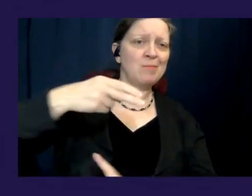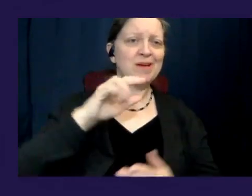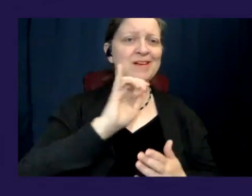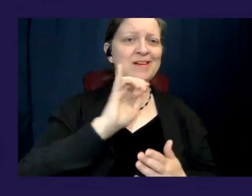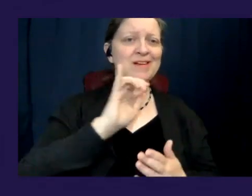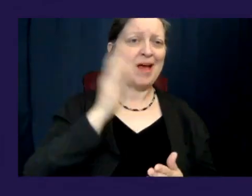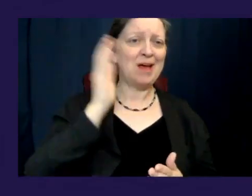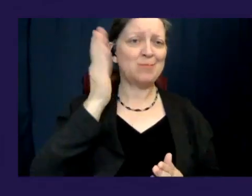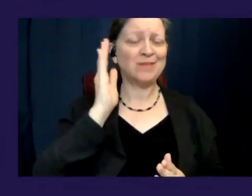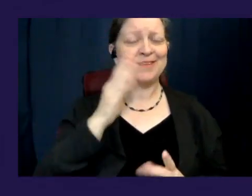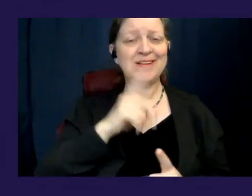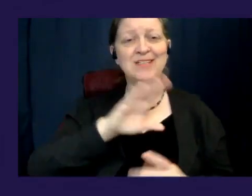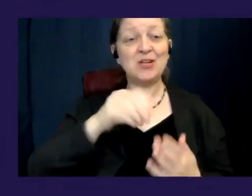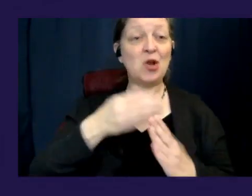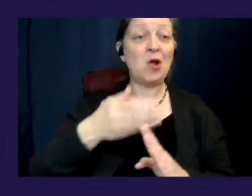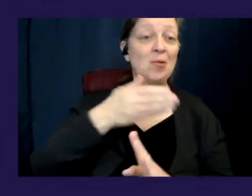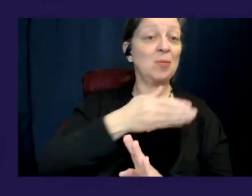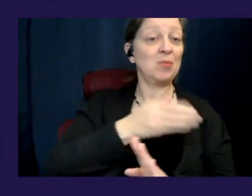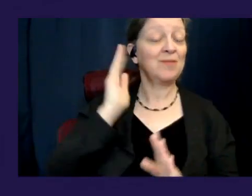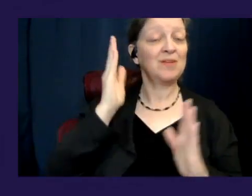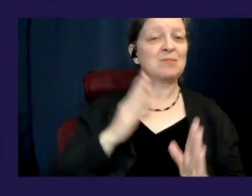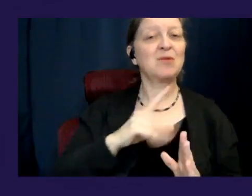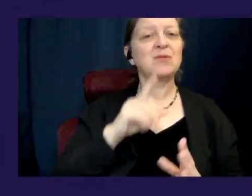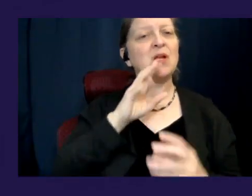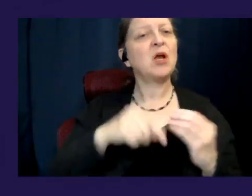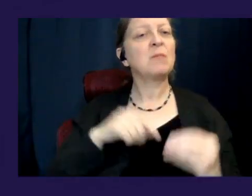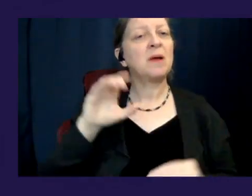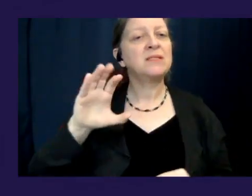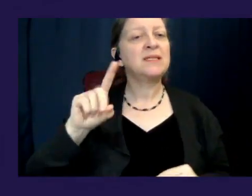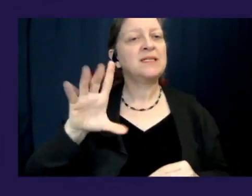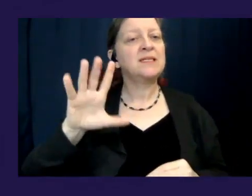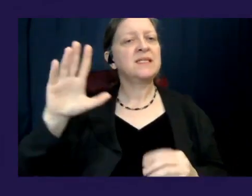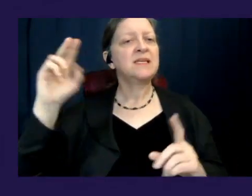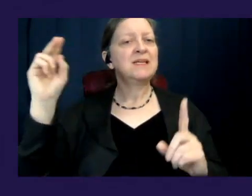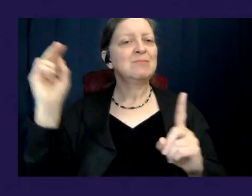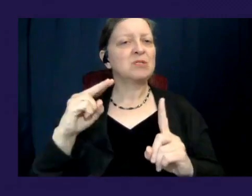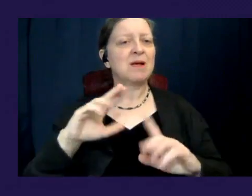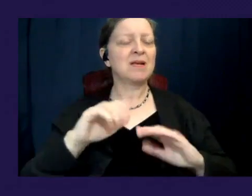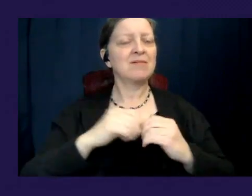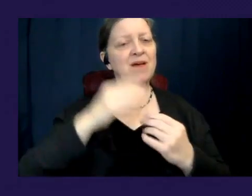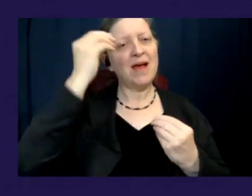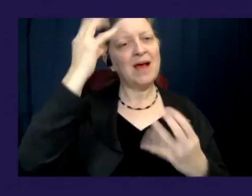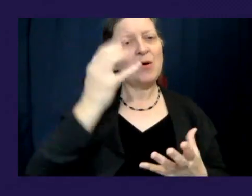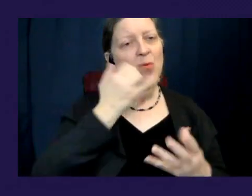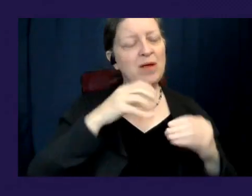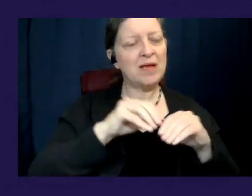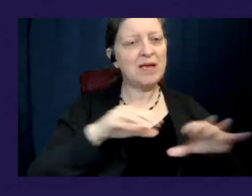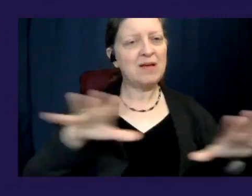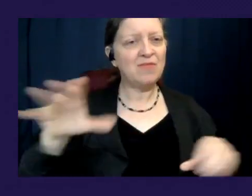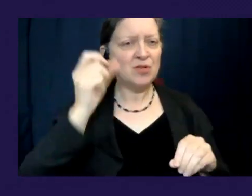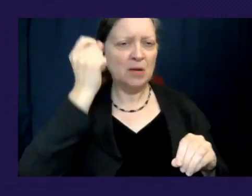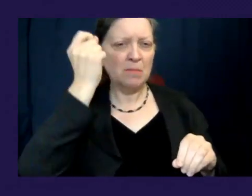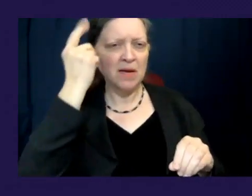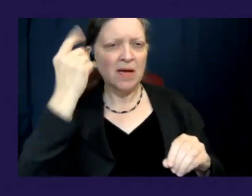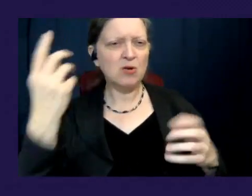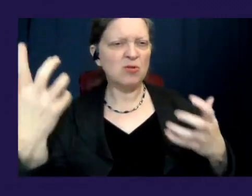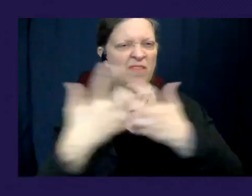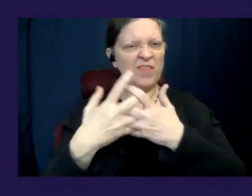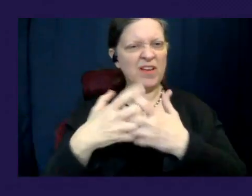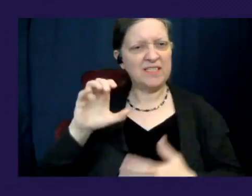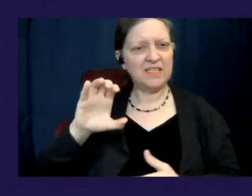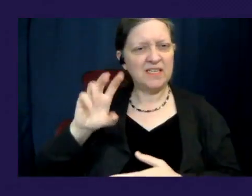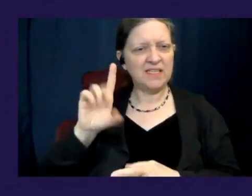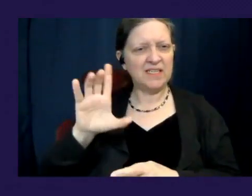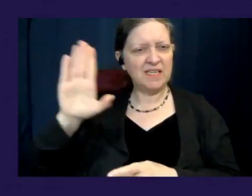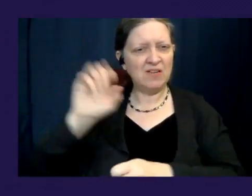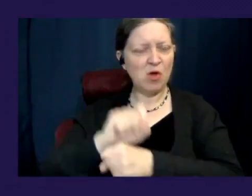perspective about how Infodemic Insights fits into CDC's work and how Chris really sees